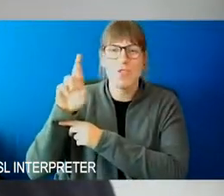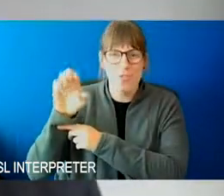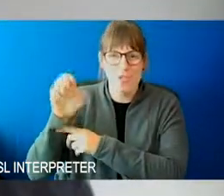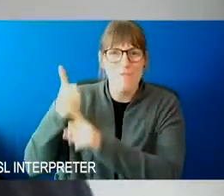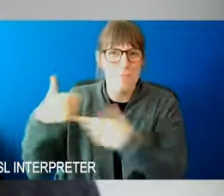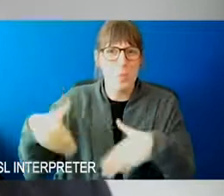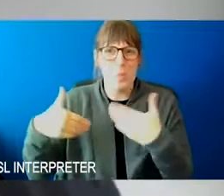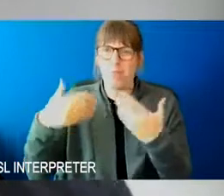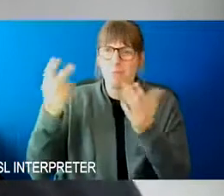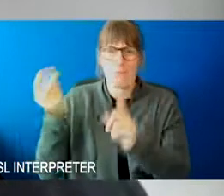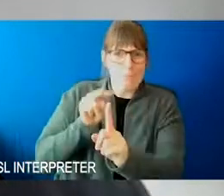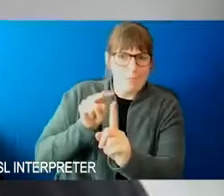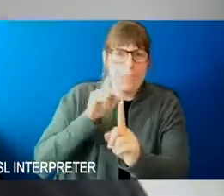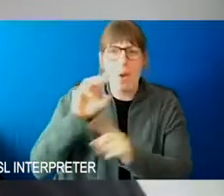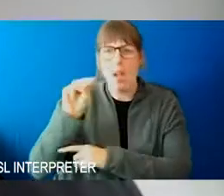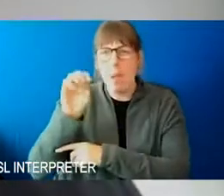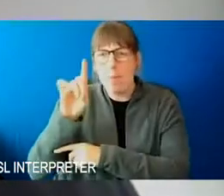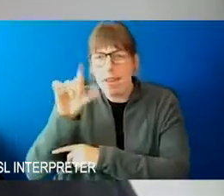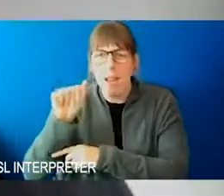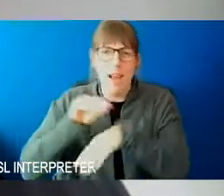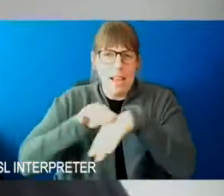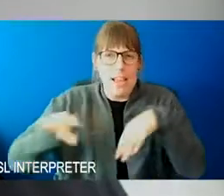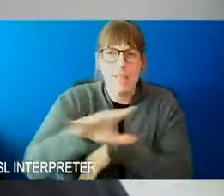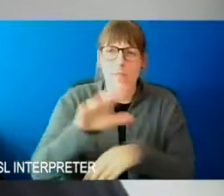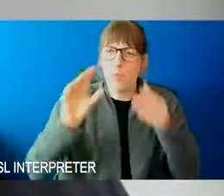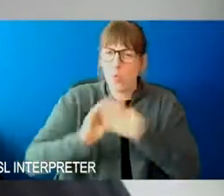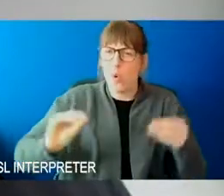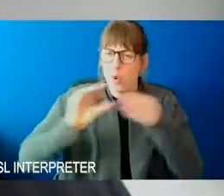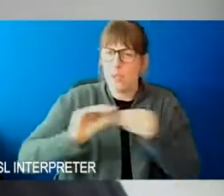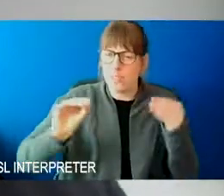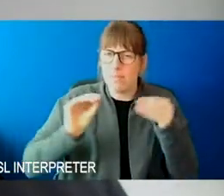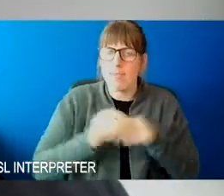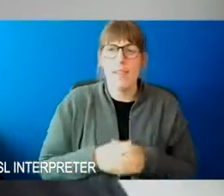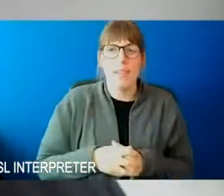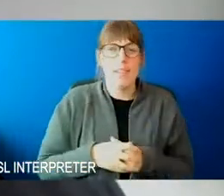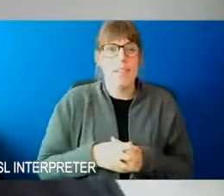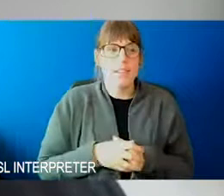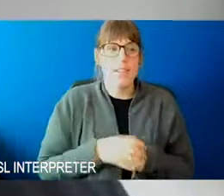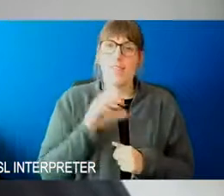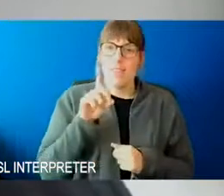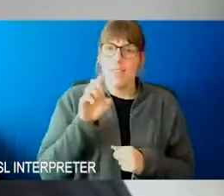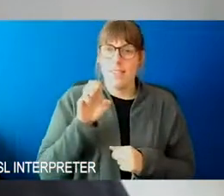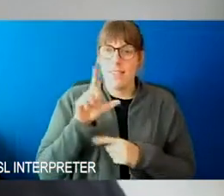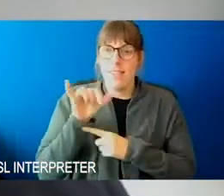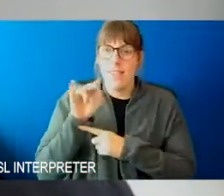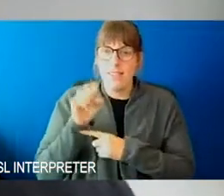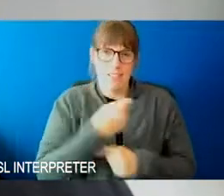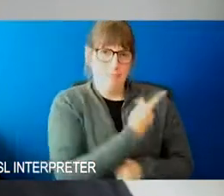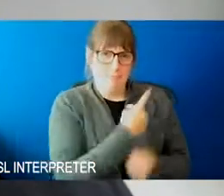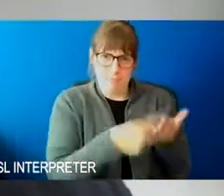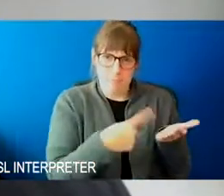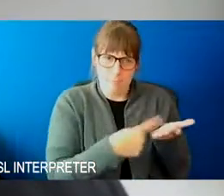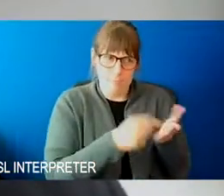very strong ideas and insight into media and influence and stories. And I know that since